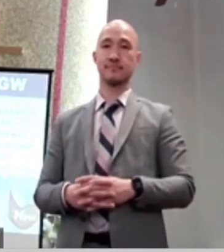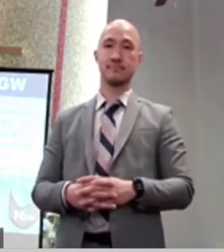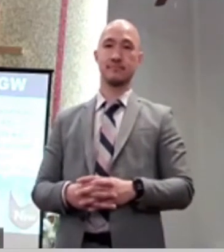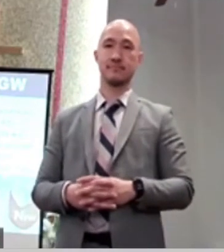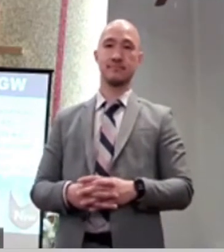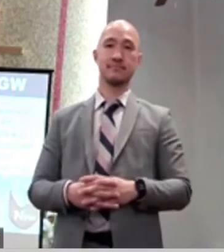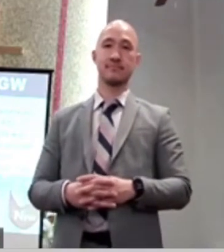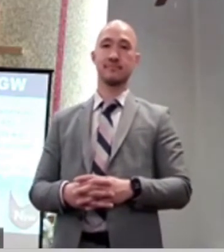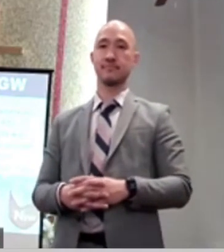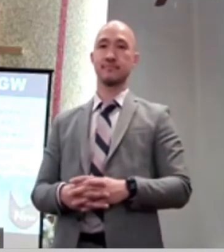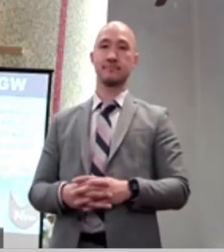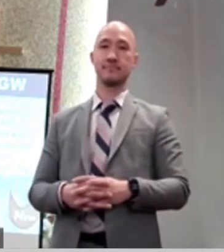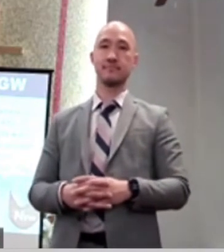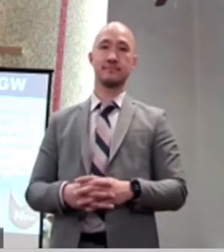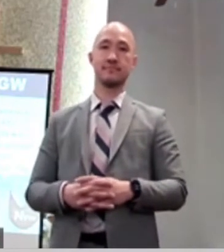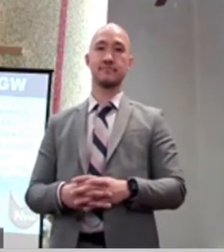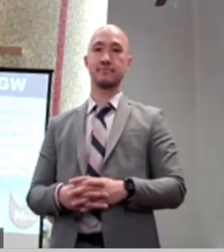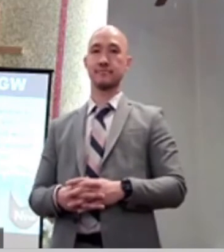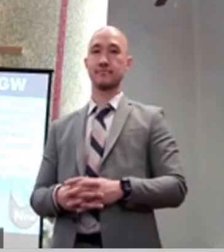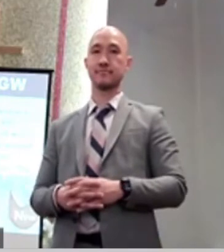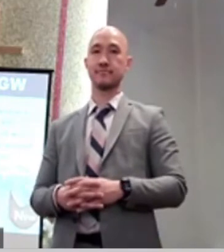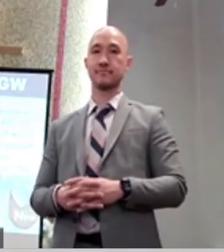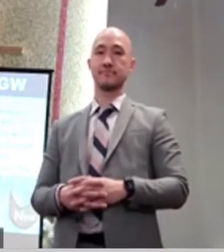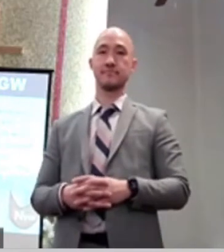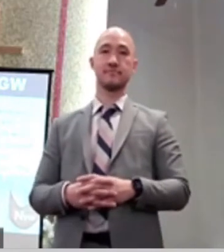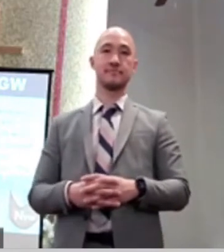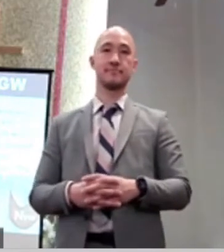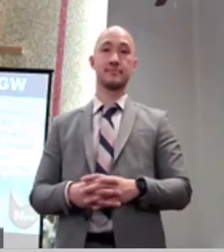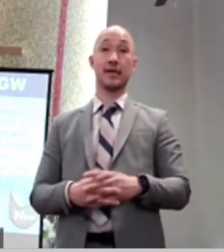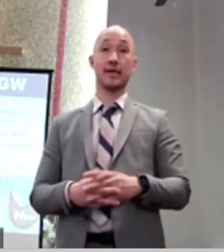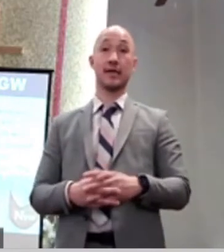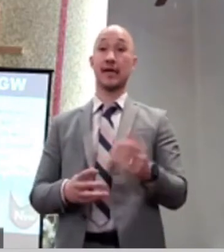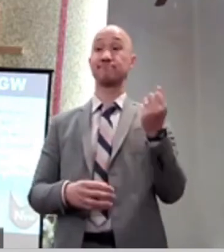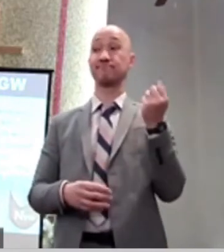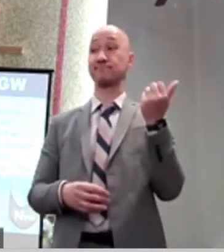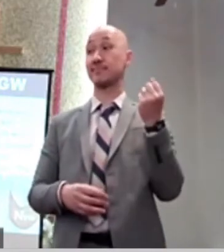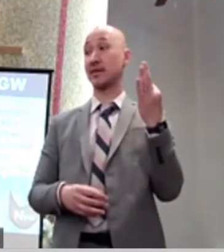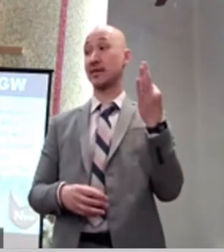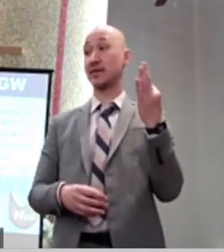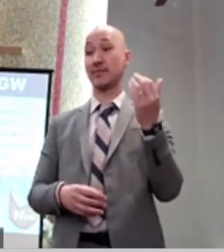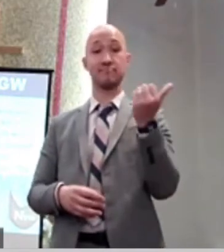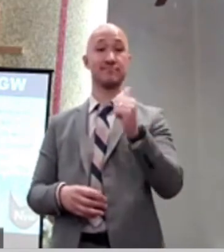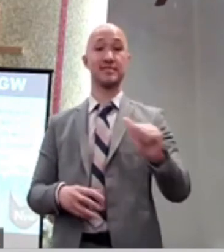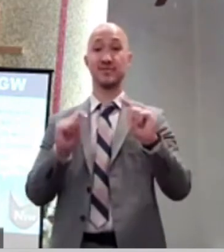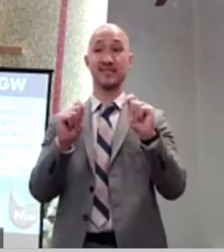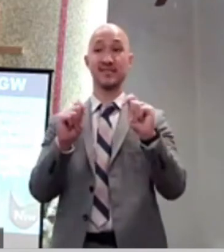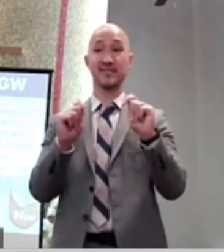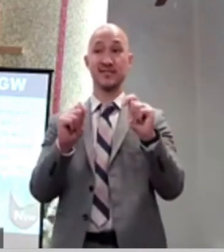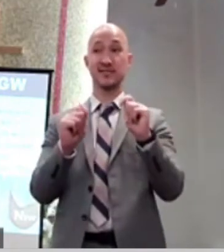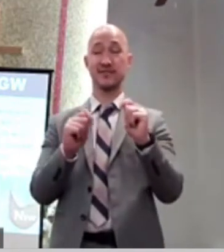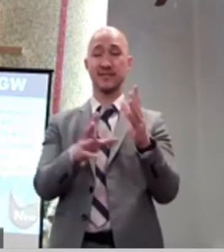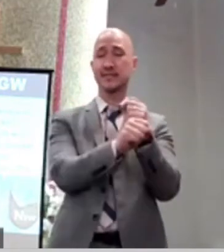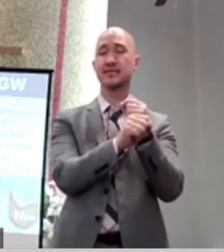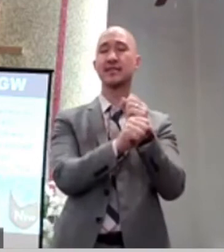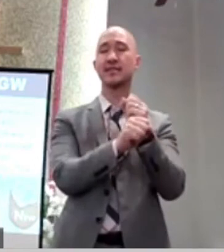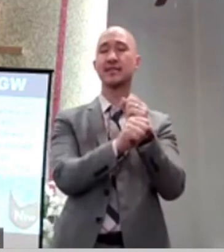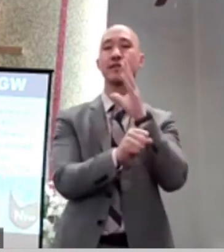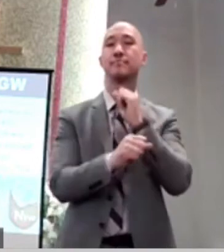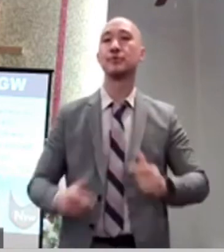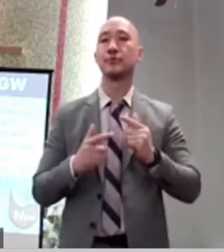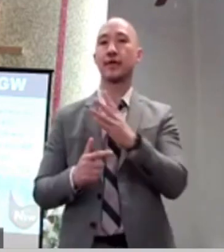old wineskin. They'll crack. They'll be torn. And so they cannot understand it. They cannot receive that new teaching. They